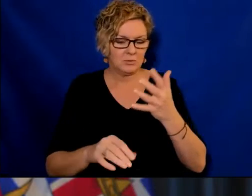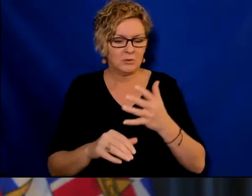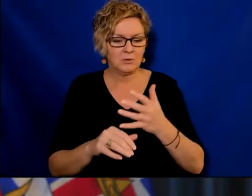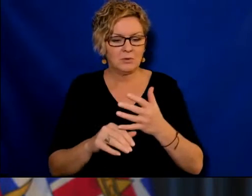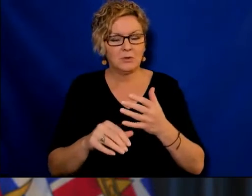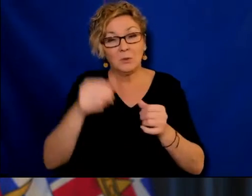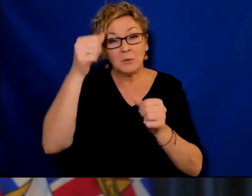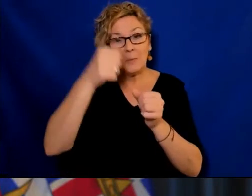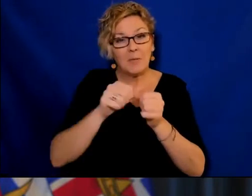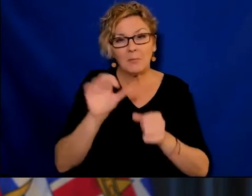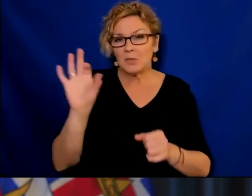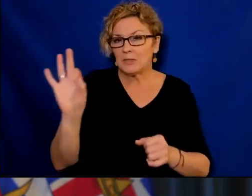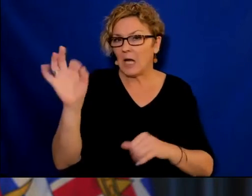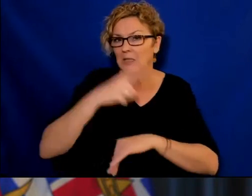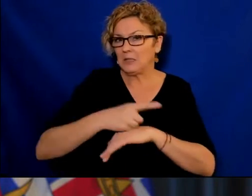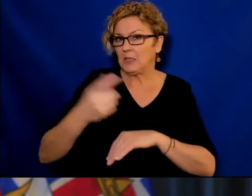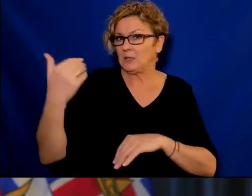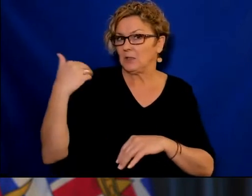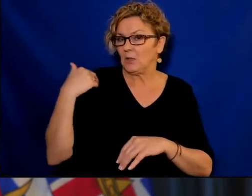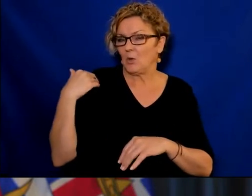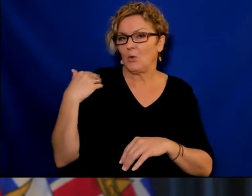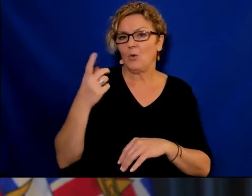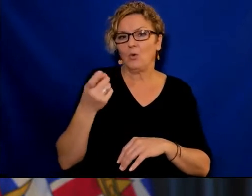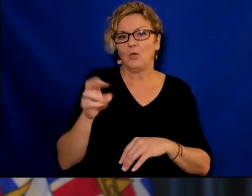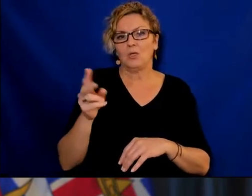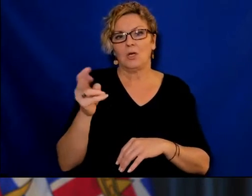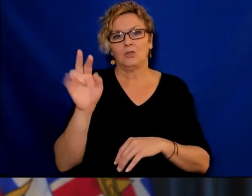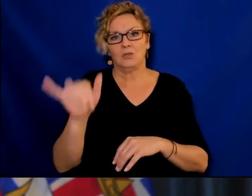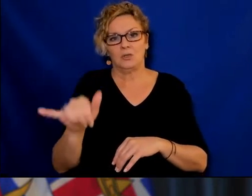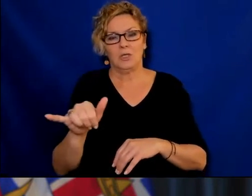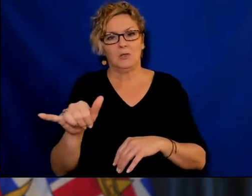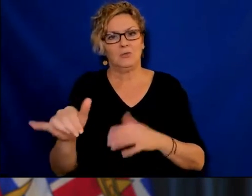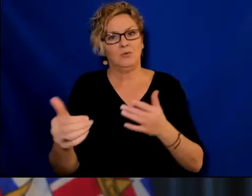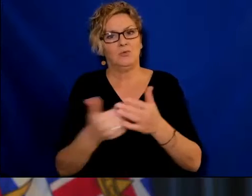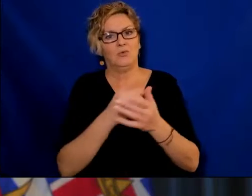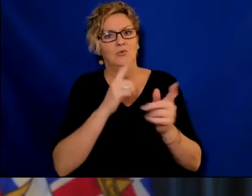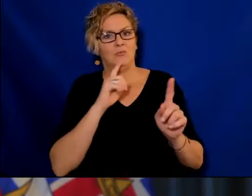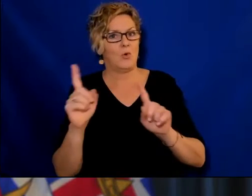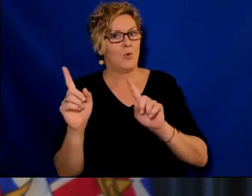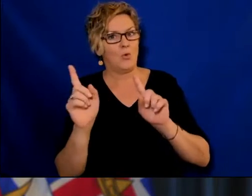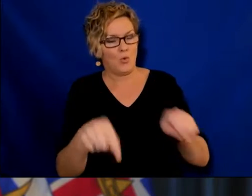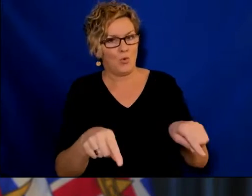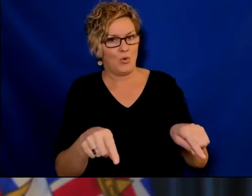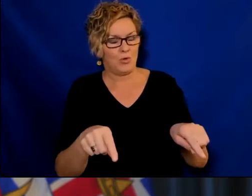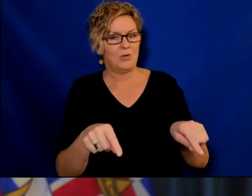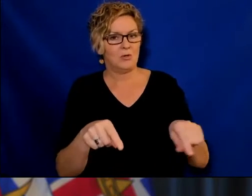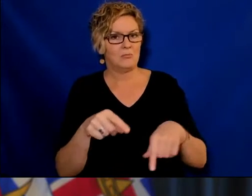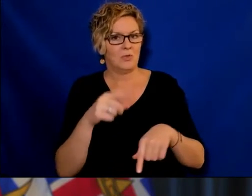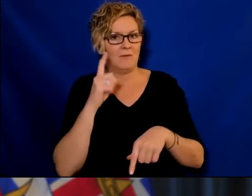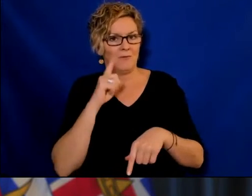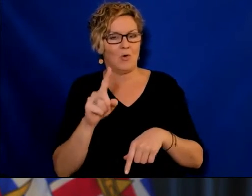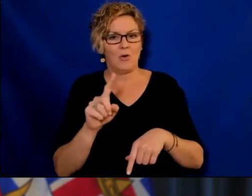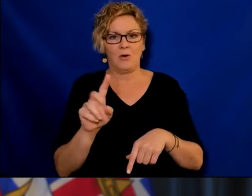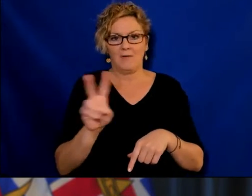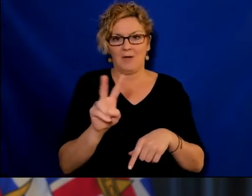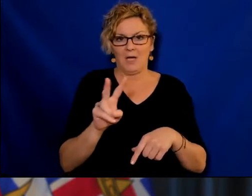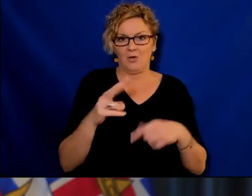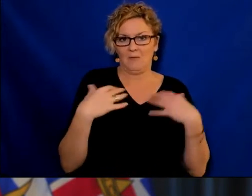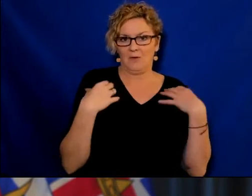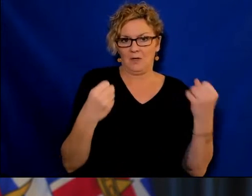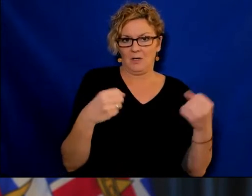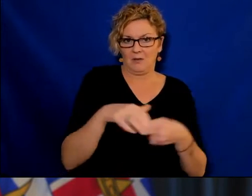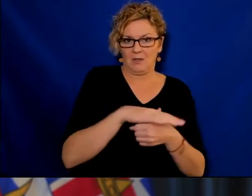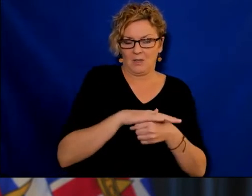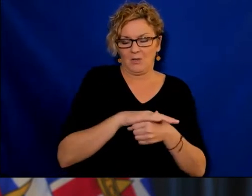British Columbia, and on Thursday, we'll be looking that will have been almost 2 weeks, 12 days at that point, and you'll hear more at that